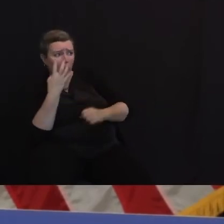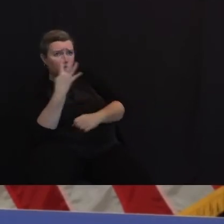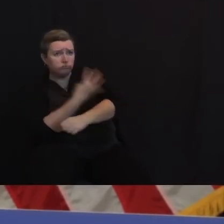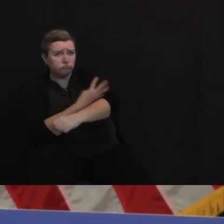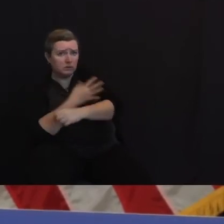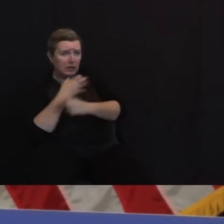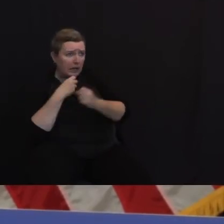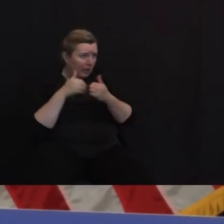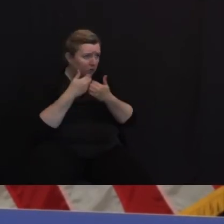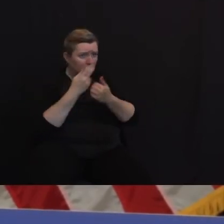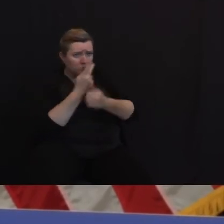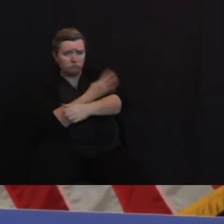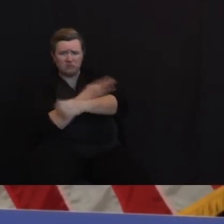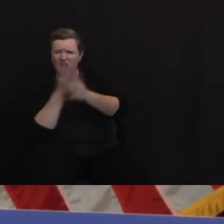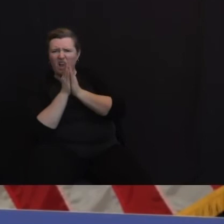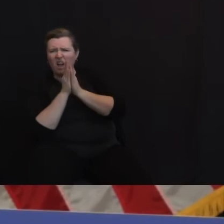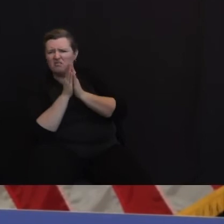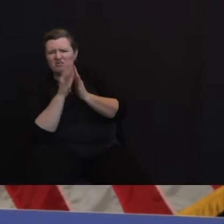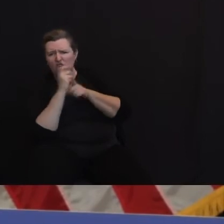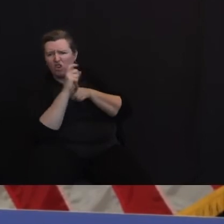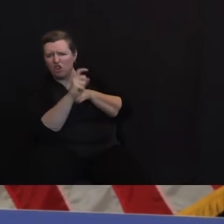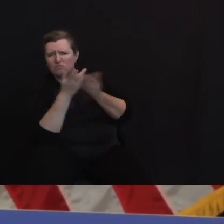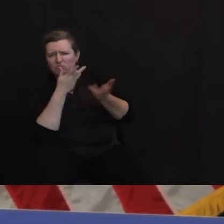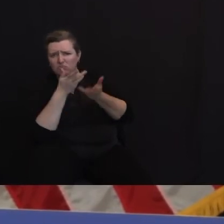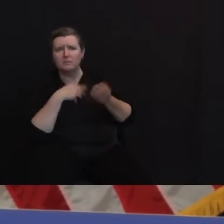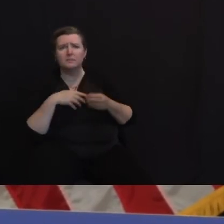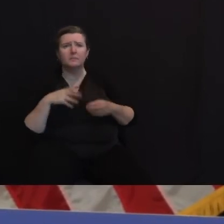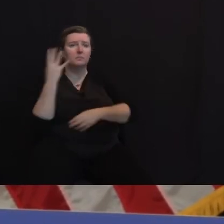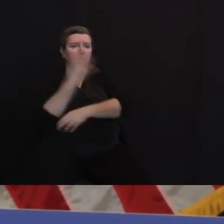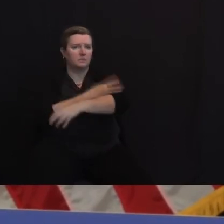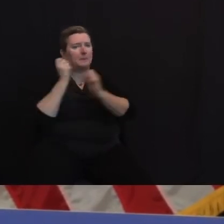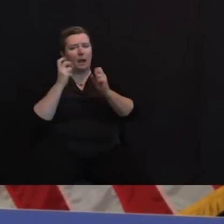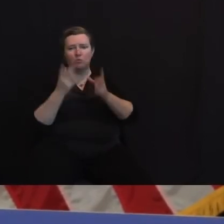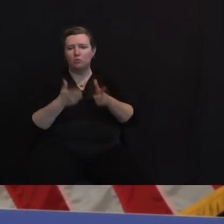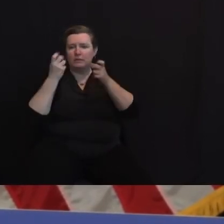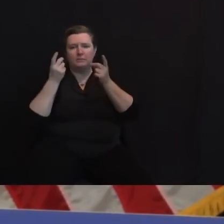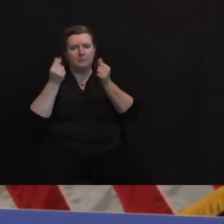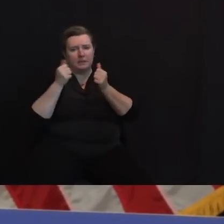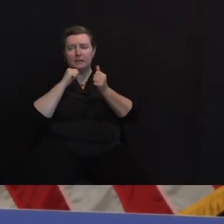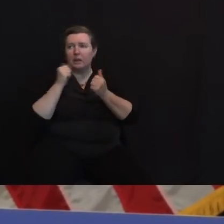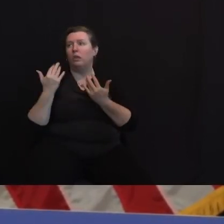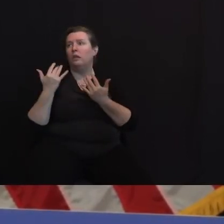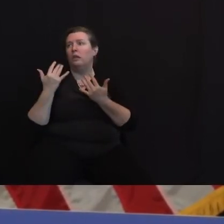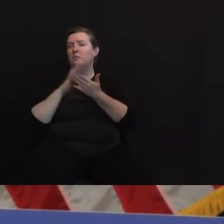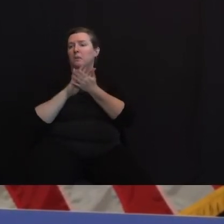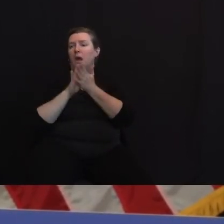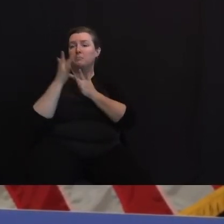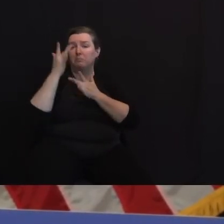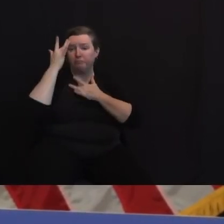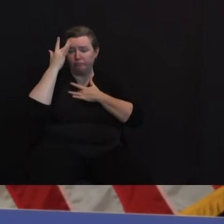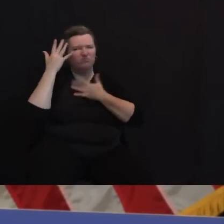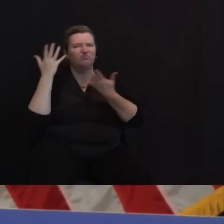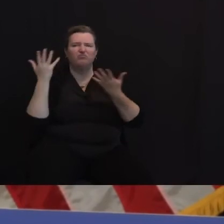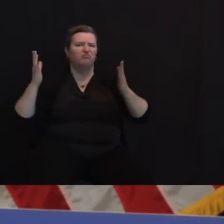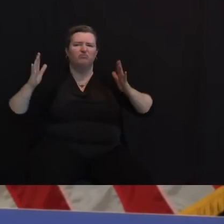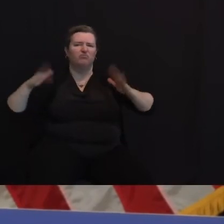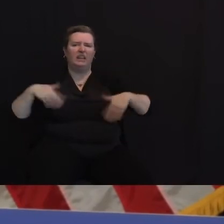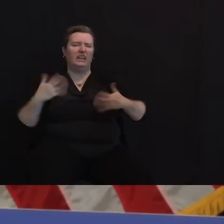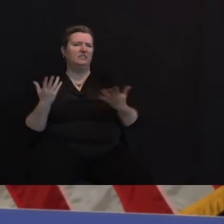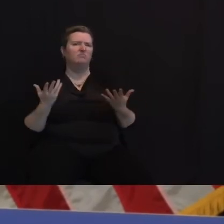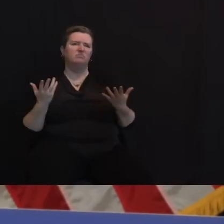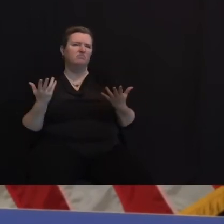to understand is that you need to get it as quickly as possible. Beyond 10 days from the time you first had symptoms, it's not going to work. So if somebody